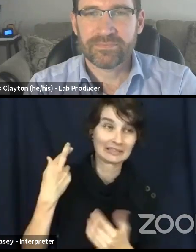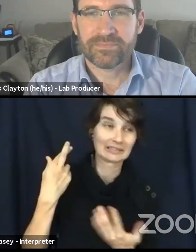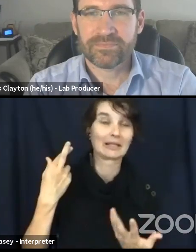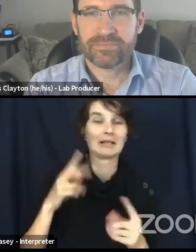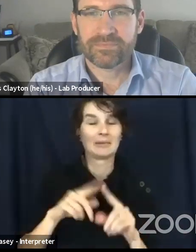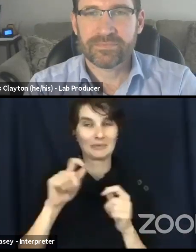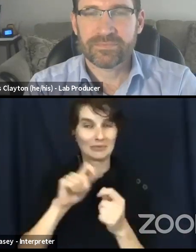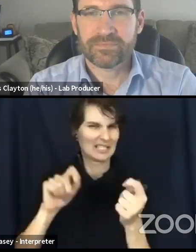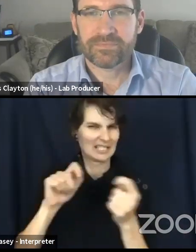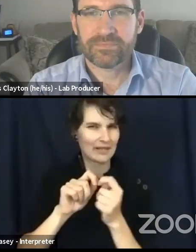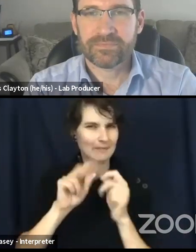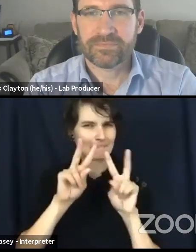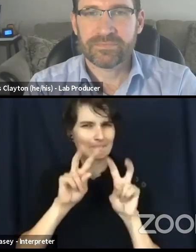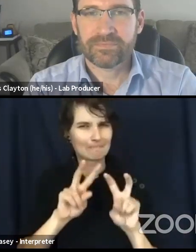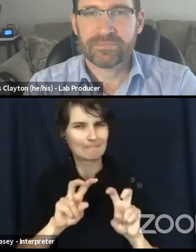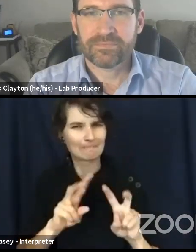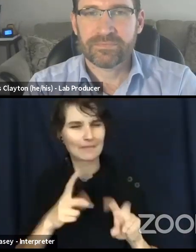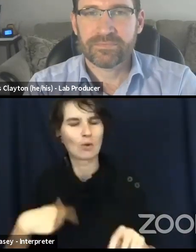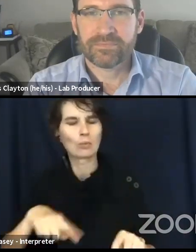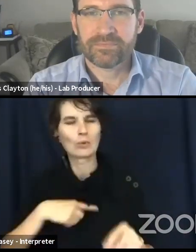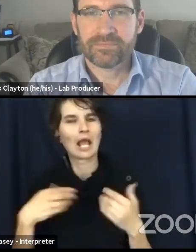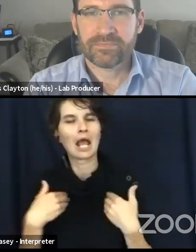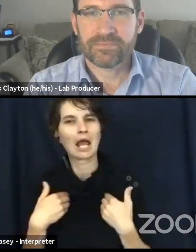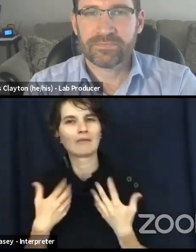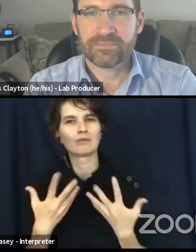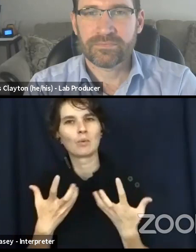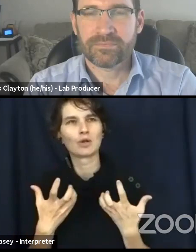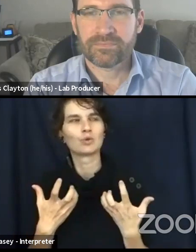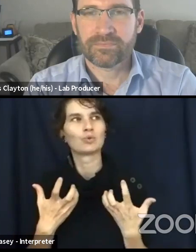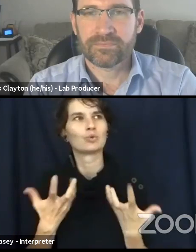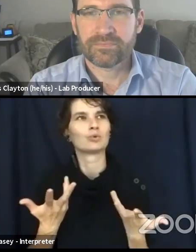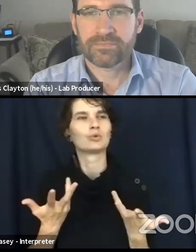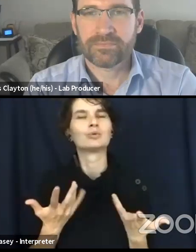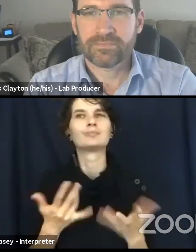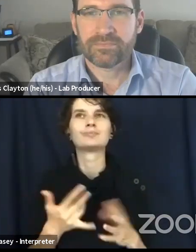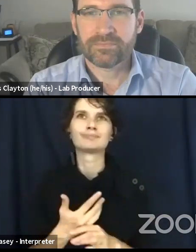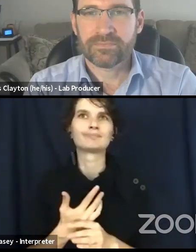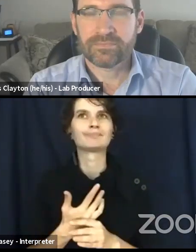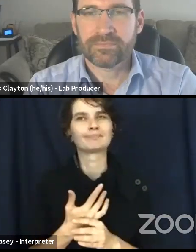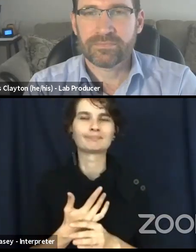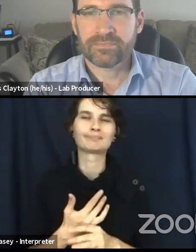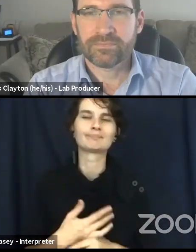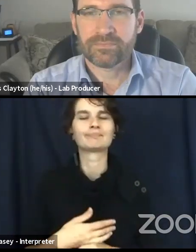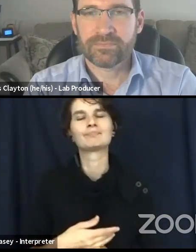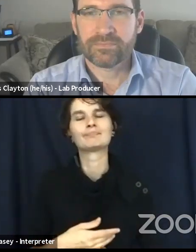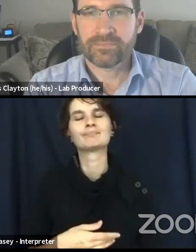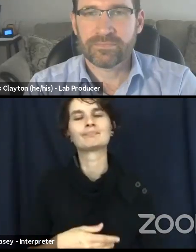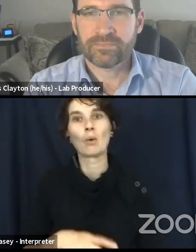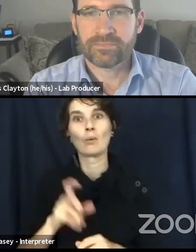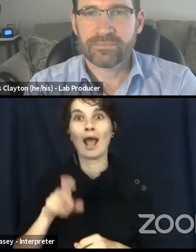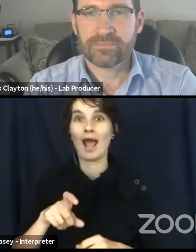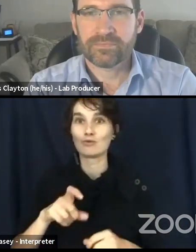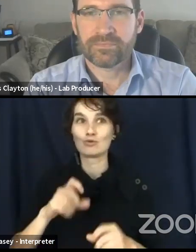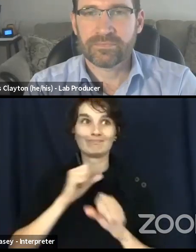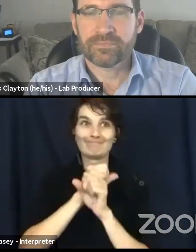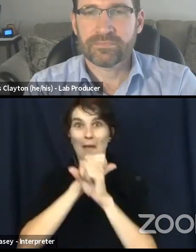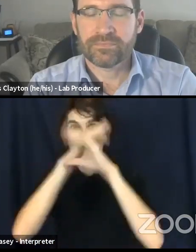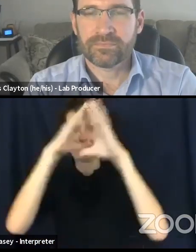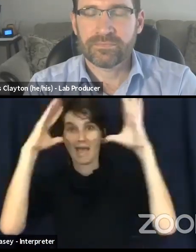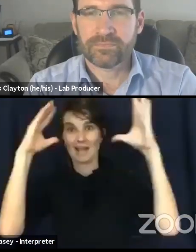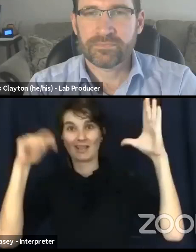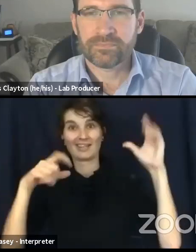inquiry that we had of like, okay, clearly we're going to have to reimagine this festival in a virtual space, but